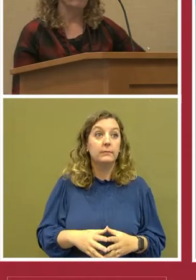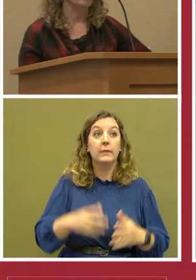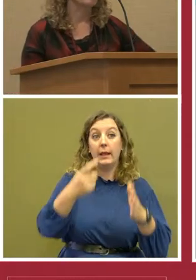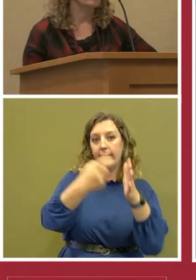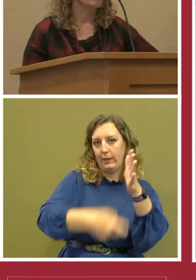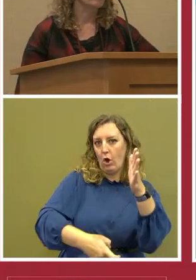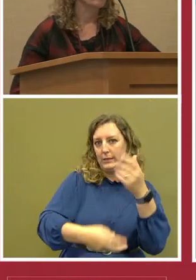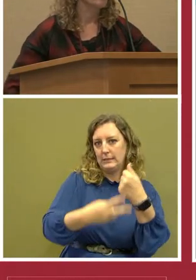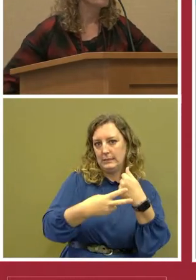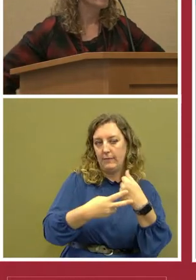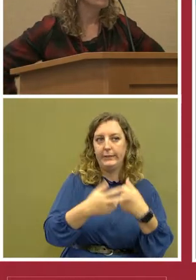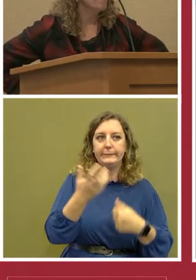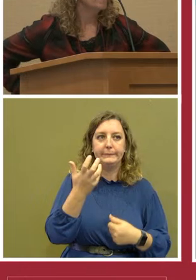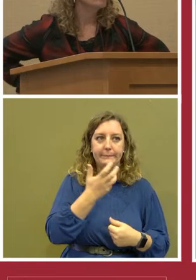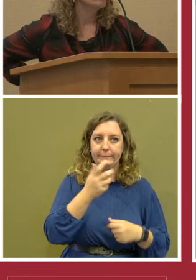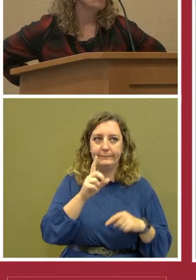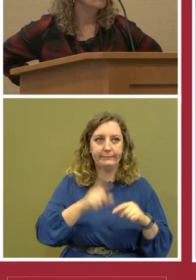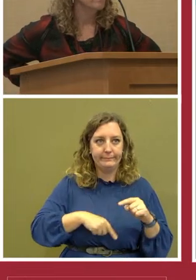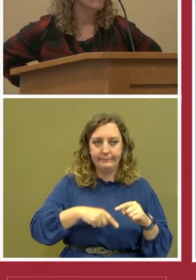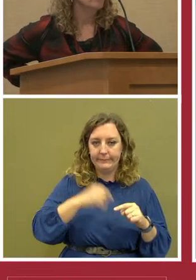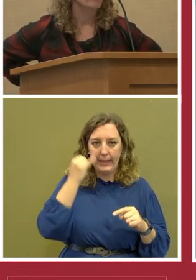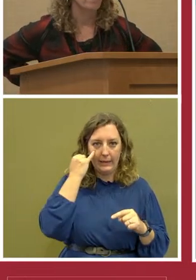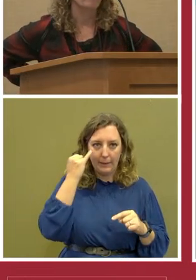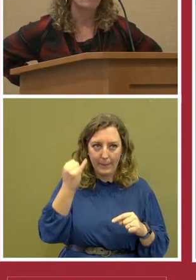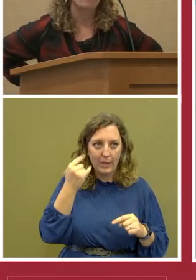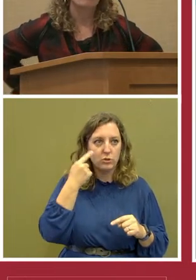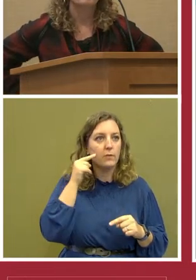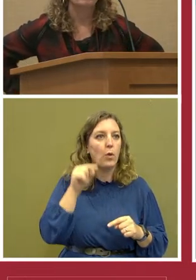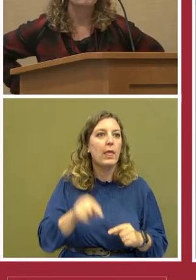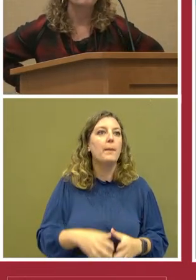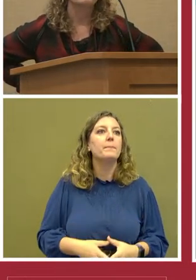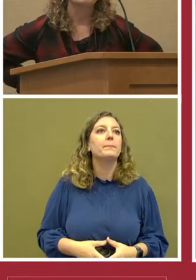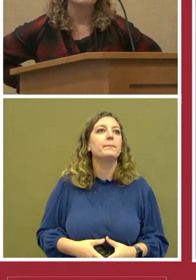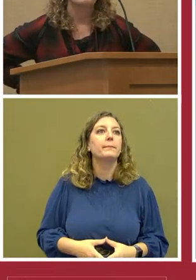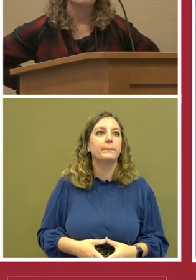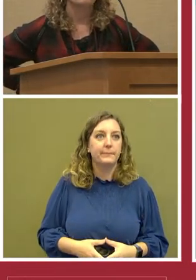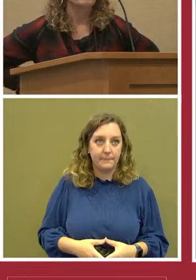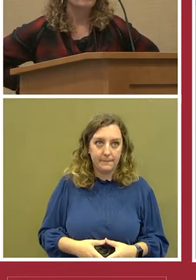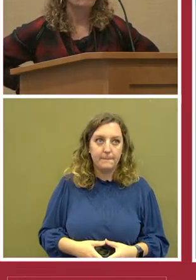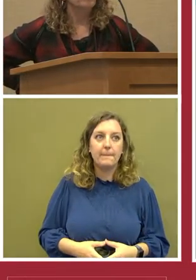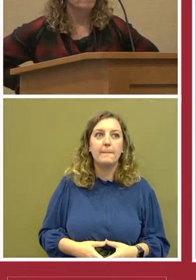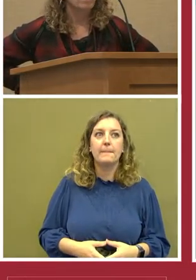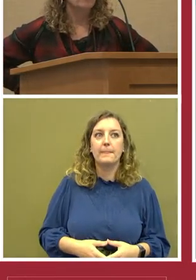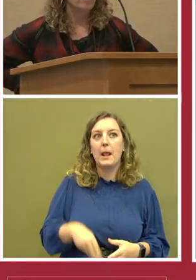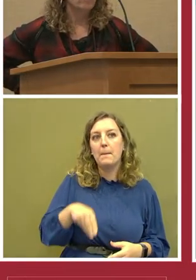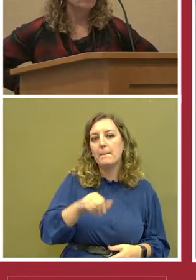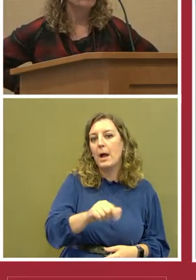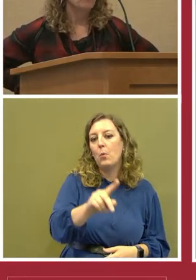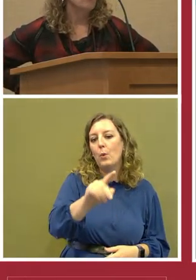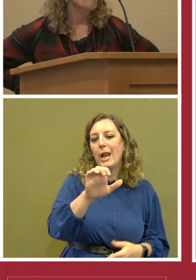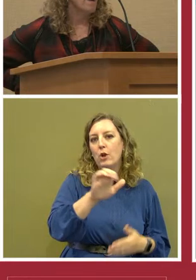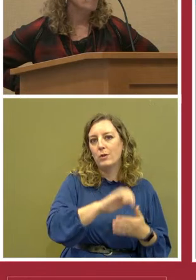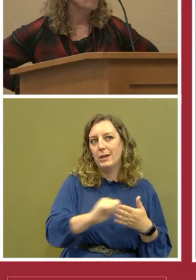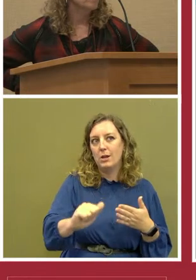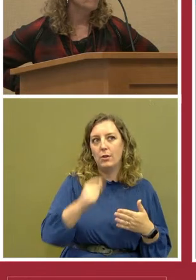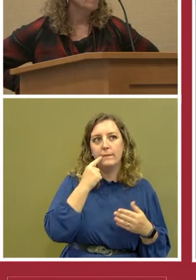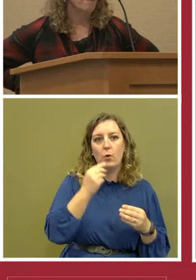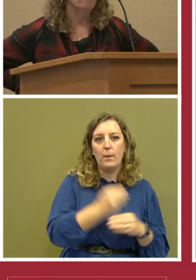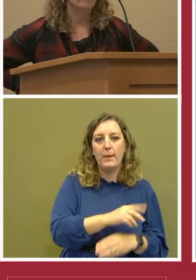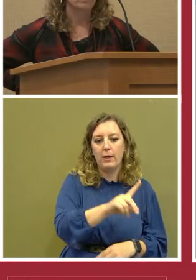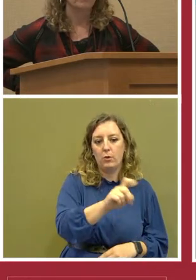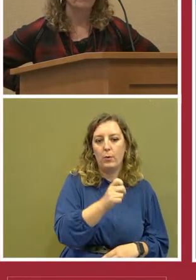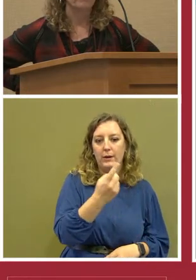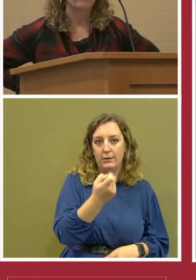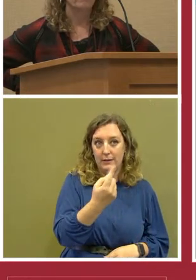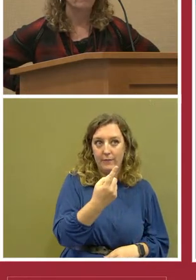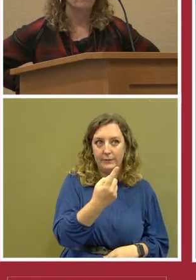cost savings, you just can't imagine the cost savings for them, because they just have to pay $100 for Math 111 at